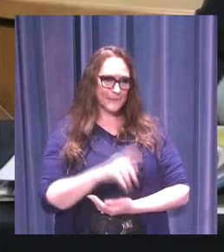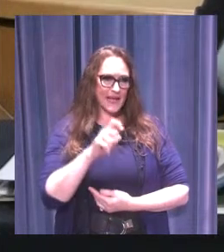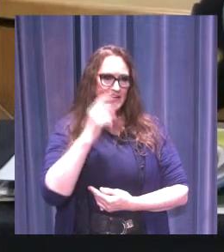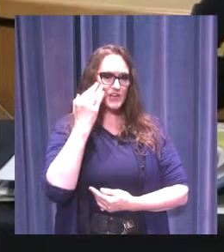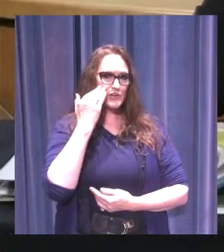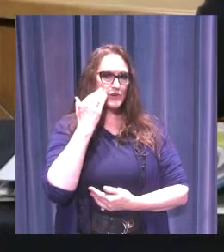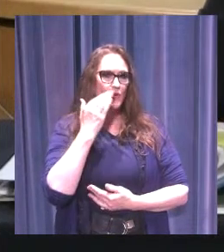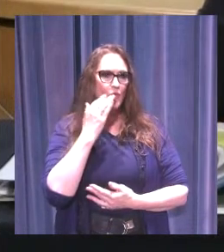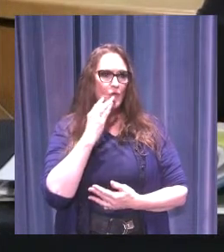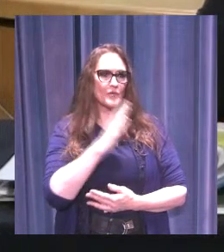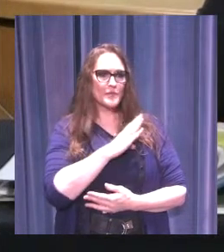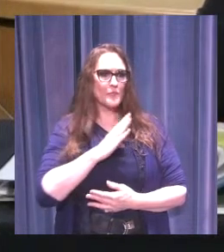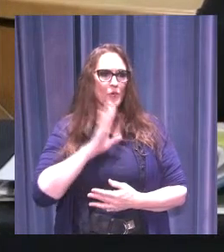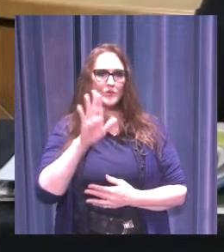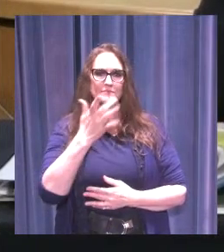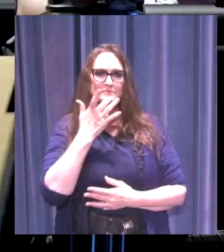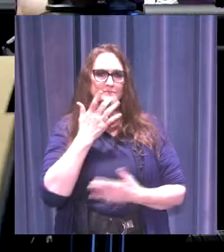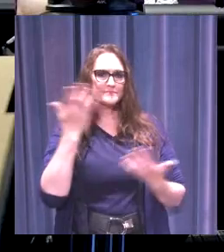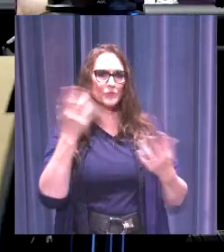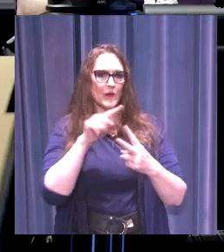the board's pleasure is on that.